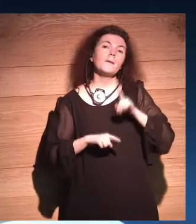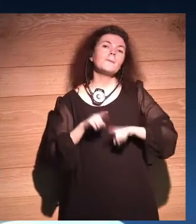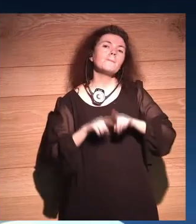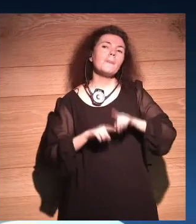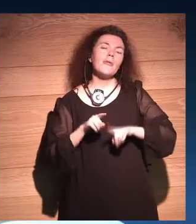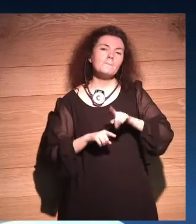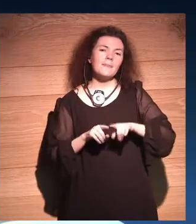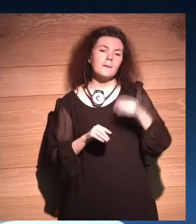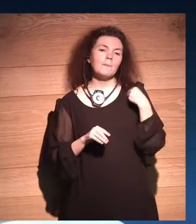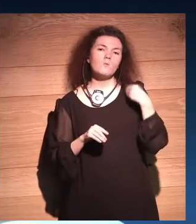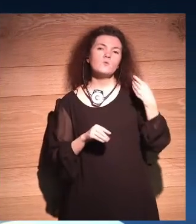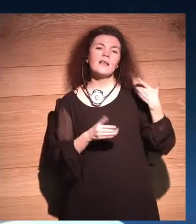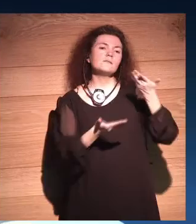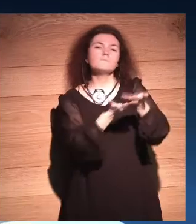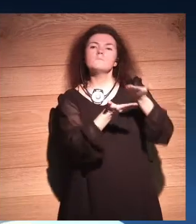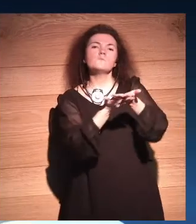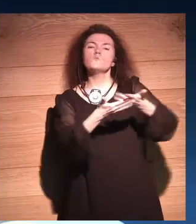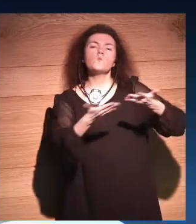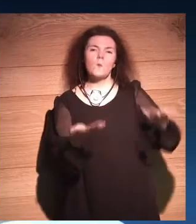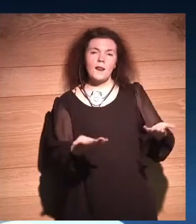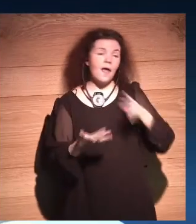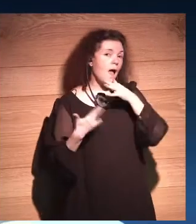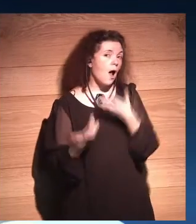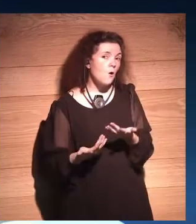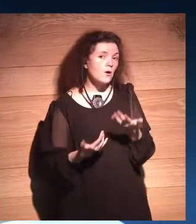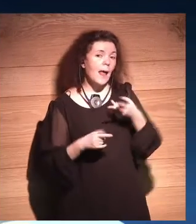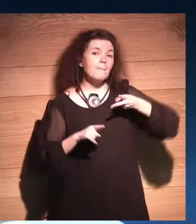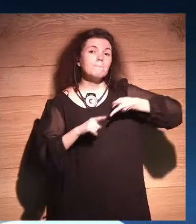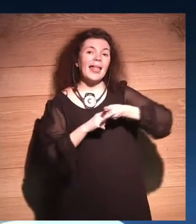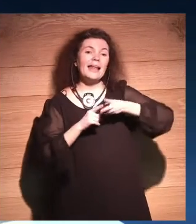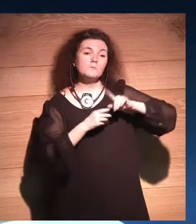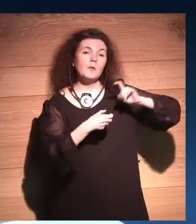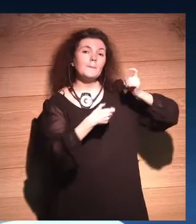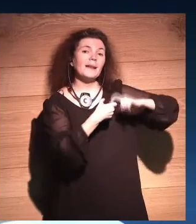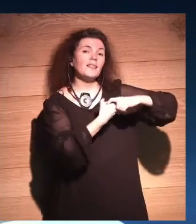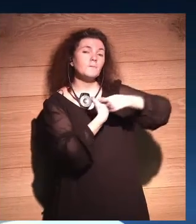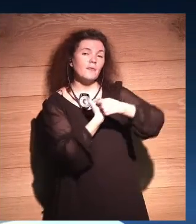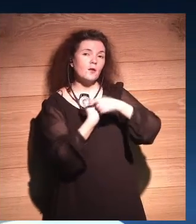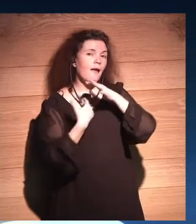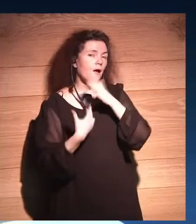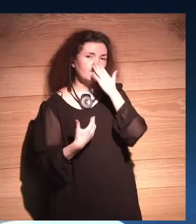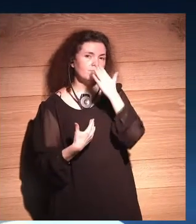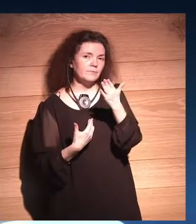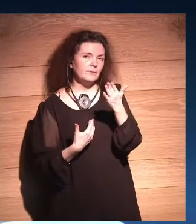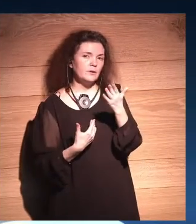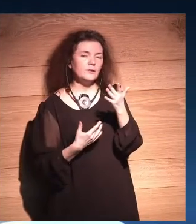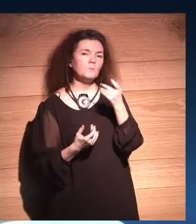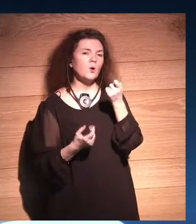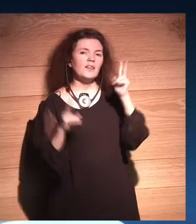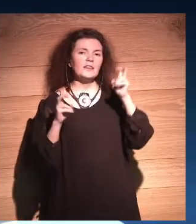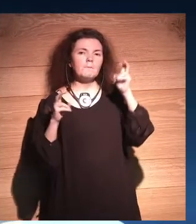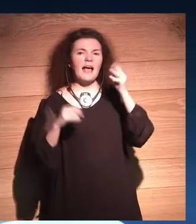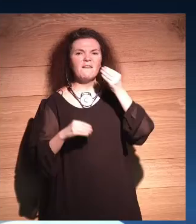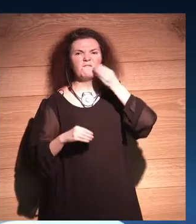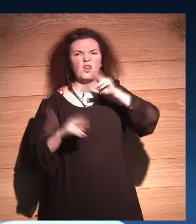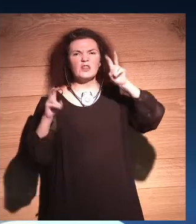ask. Right now, most of these participation mechanisms are frankly a little bit frivolous and silly. They're so limited